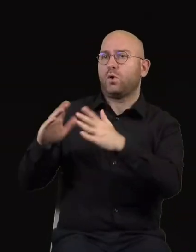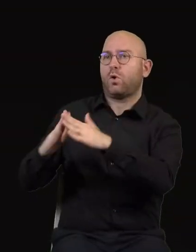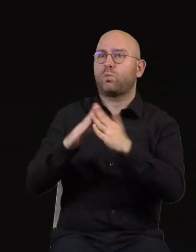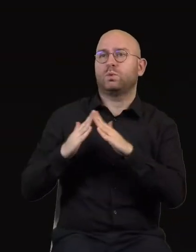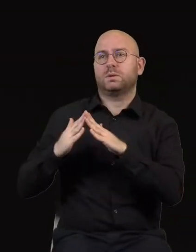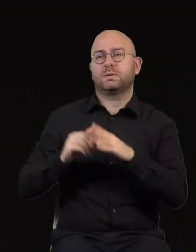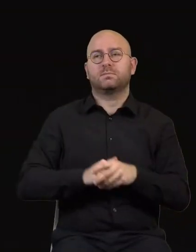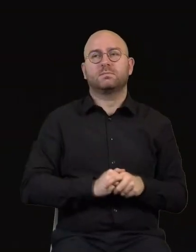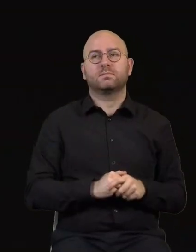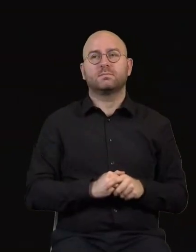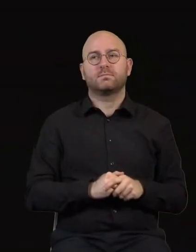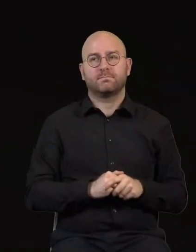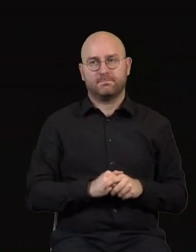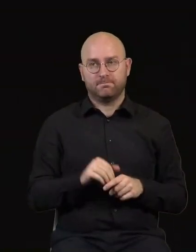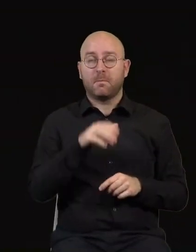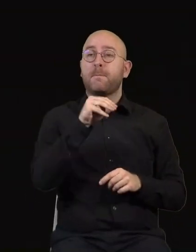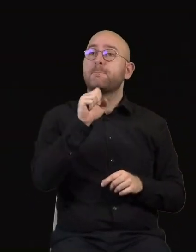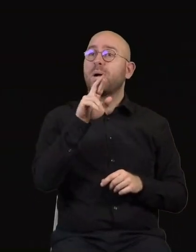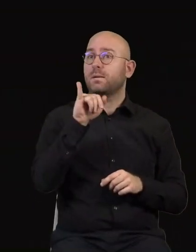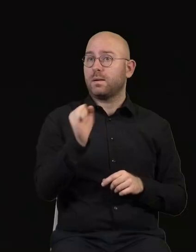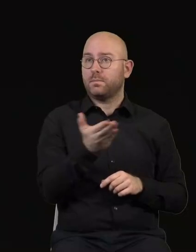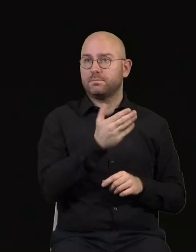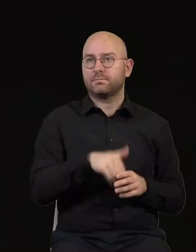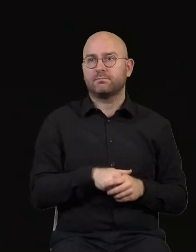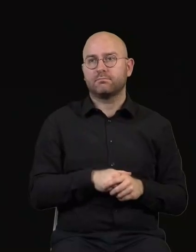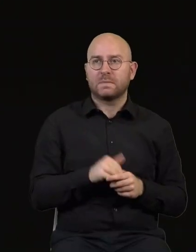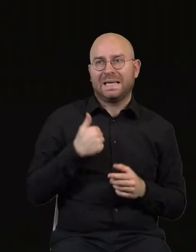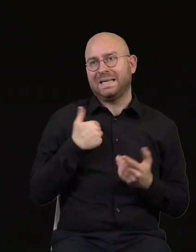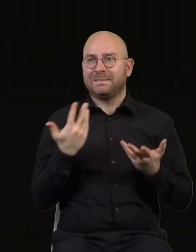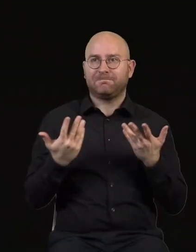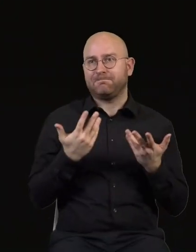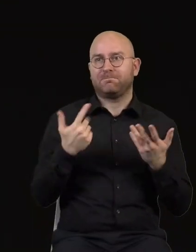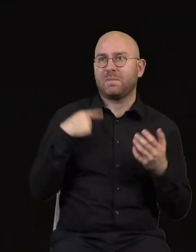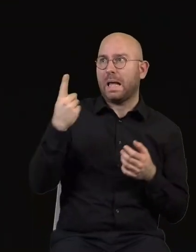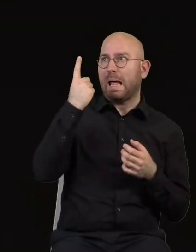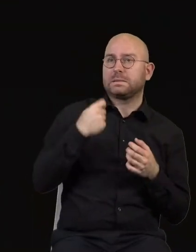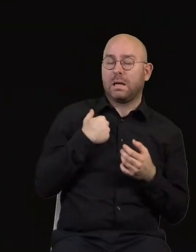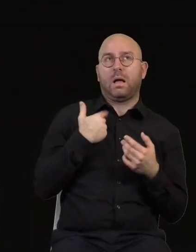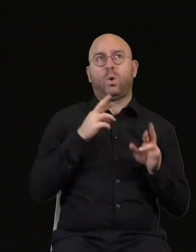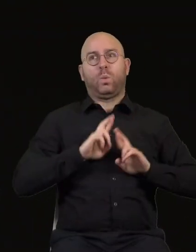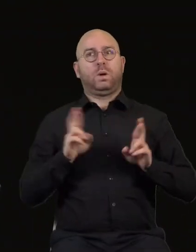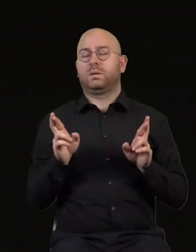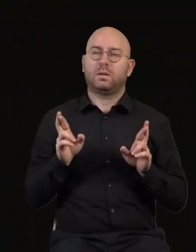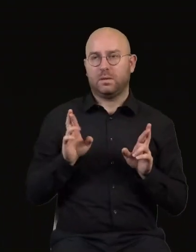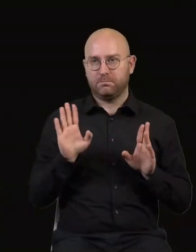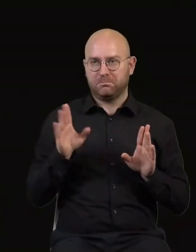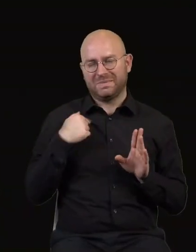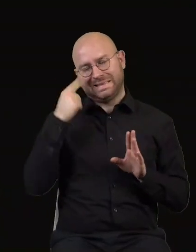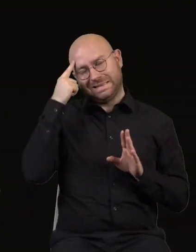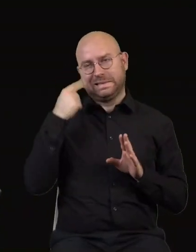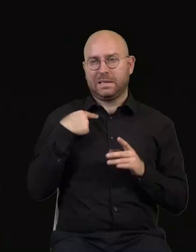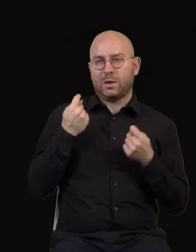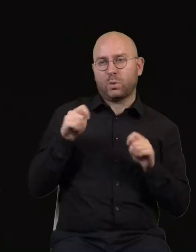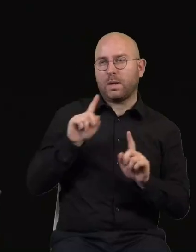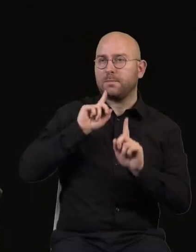Okay. Well, probably I will resume in transport is a tool, but